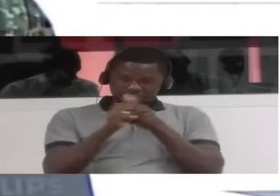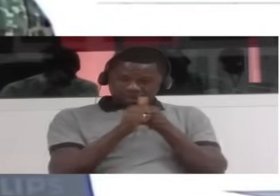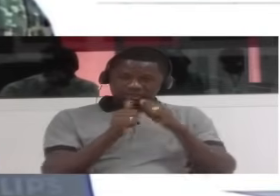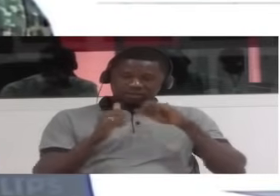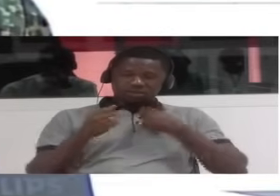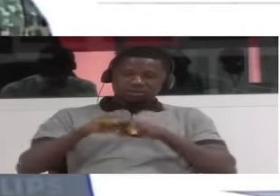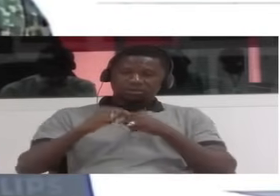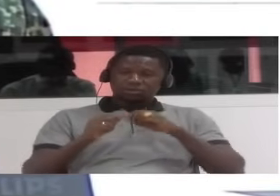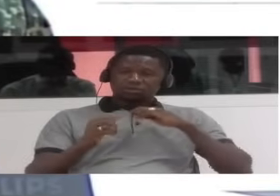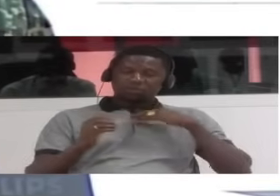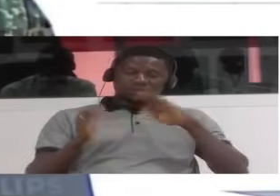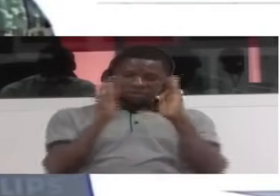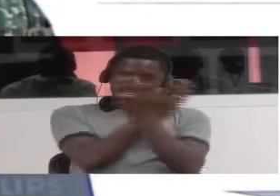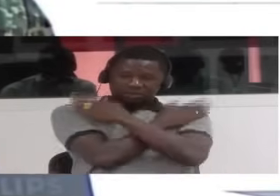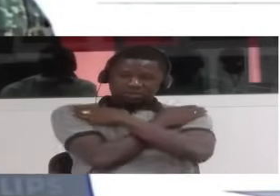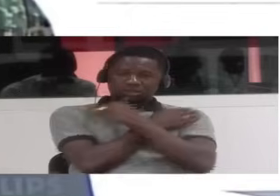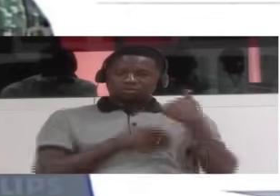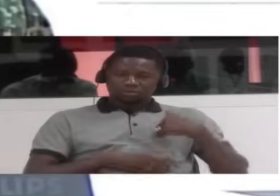that?